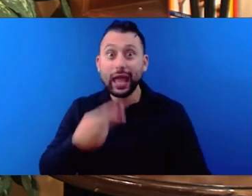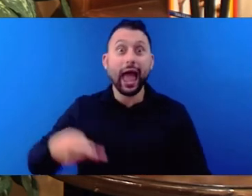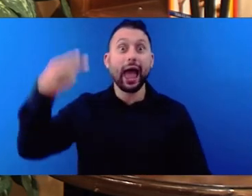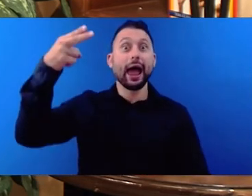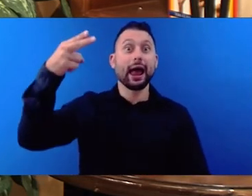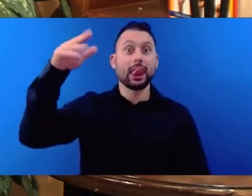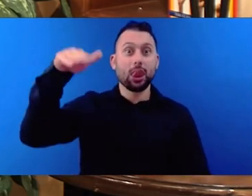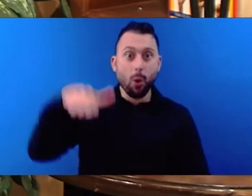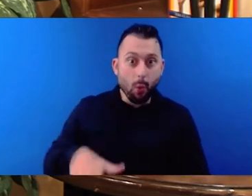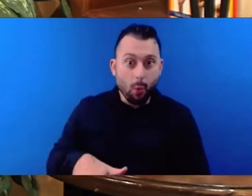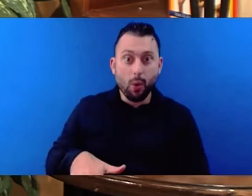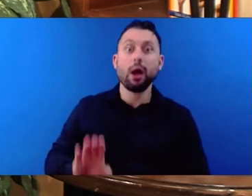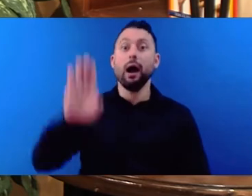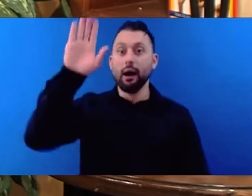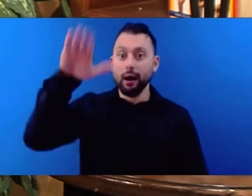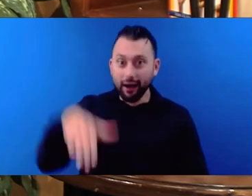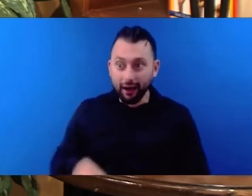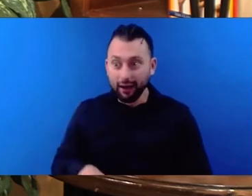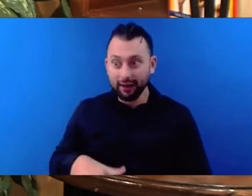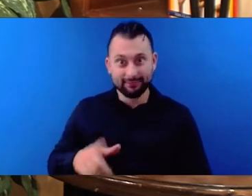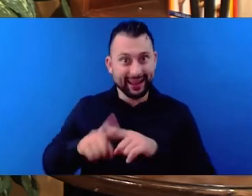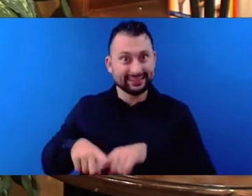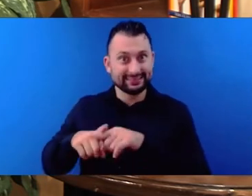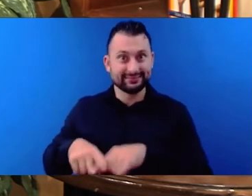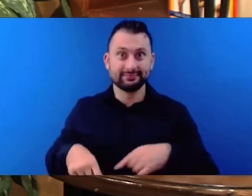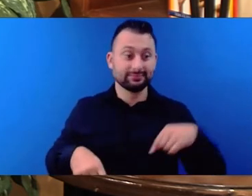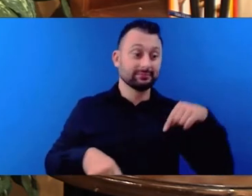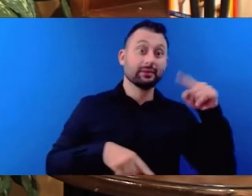diabetes, insulin can be used then as well.